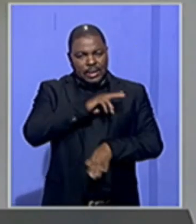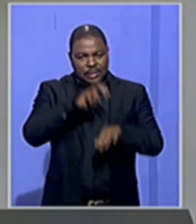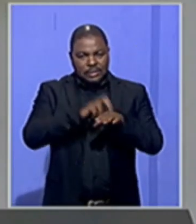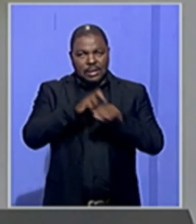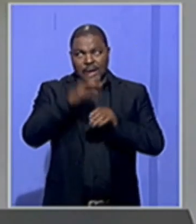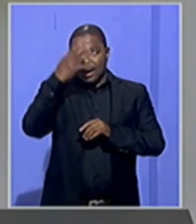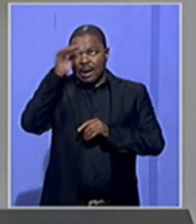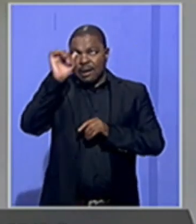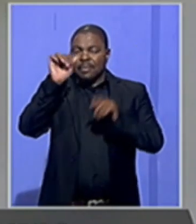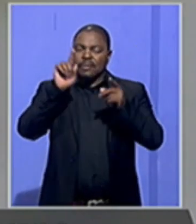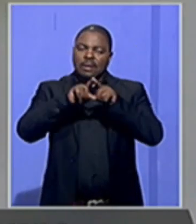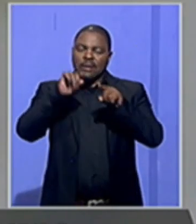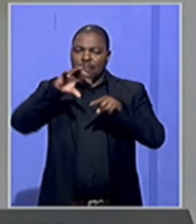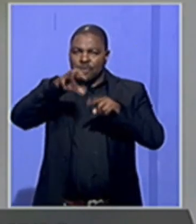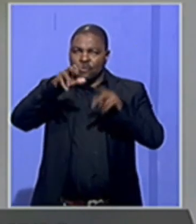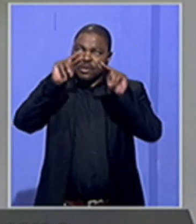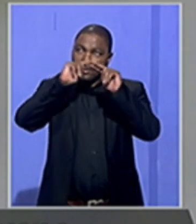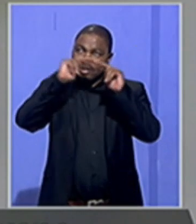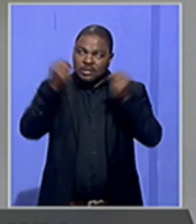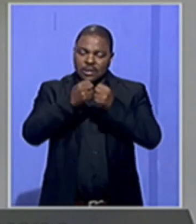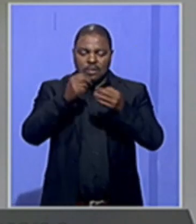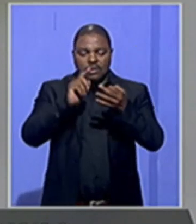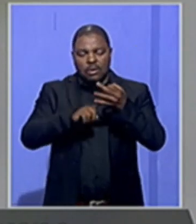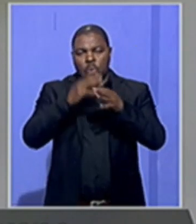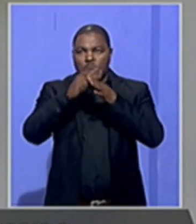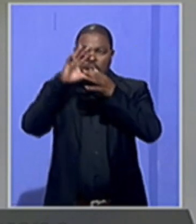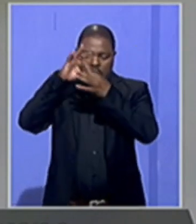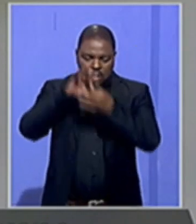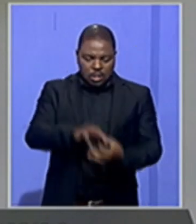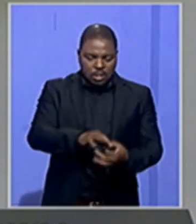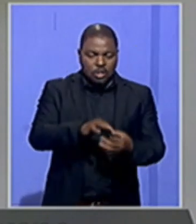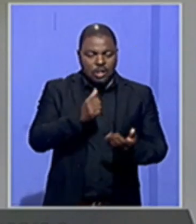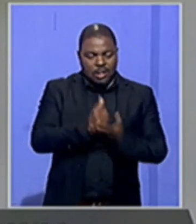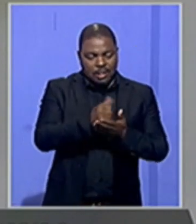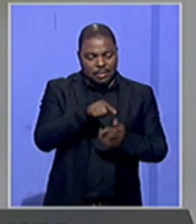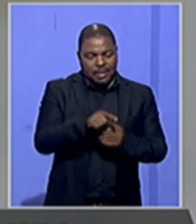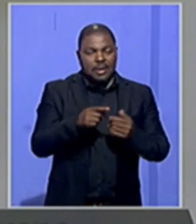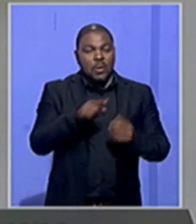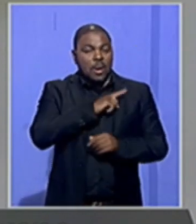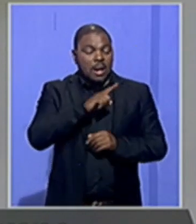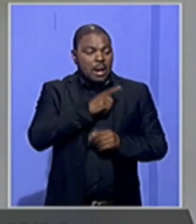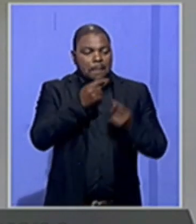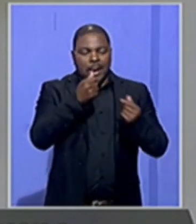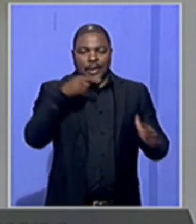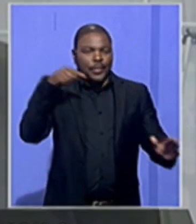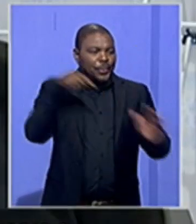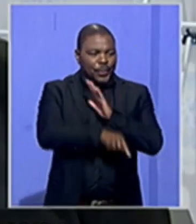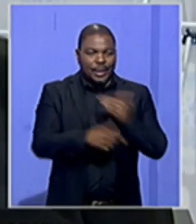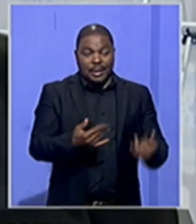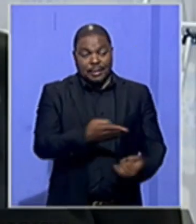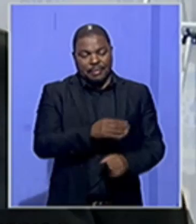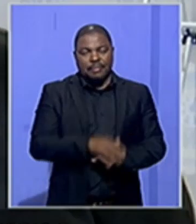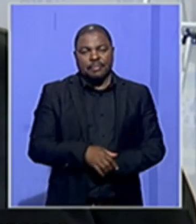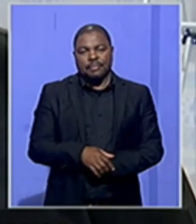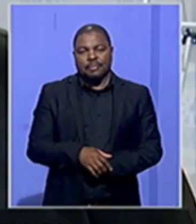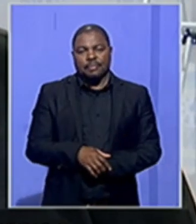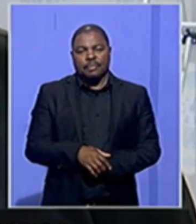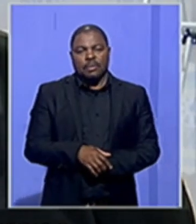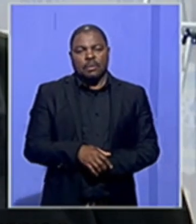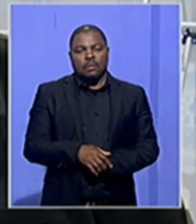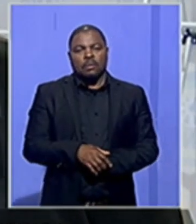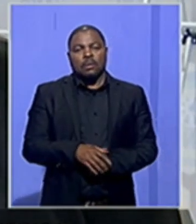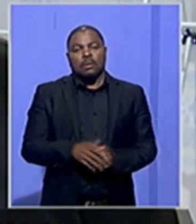framework with provincial and national government to deal with a city that is effectively bankrupt as you and I speak right now. We do have a significant